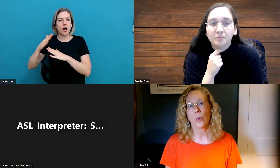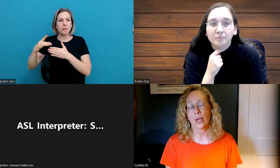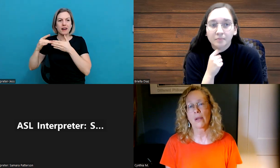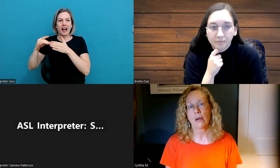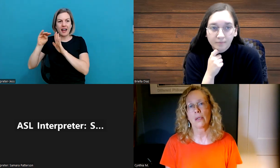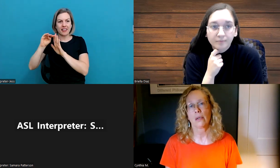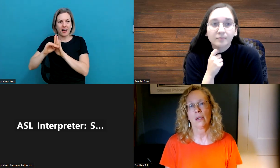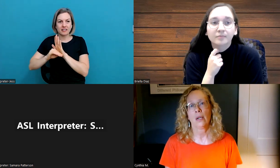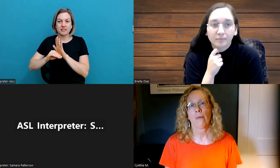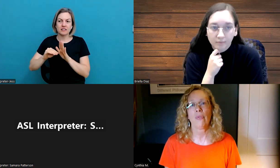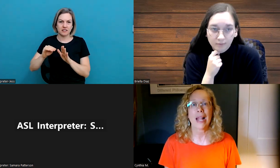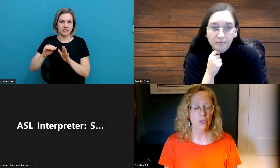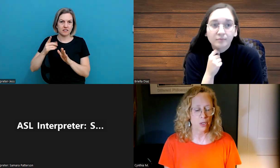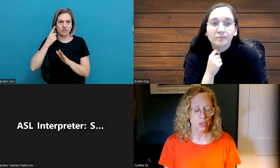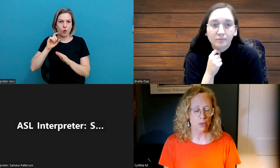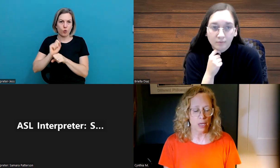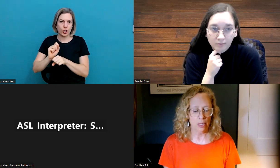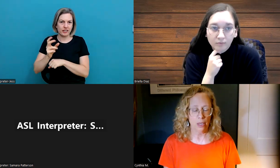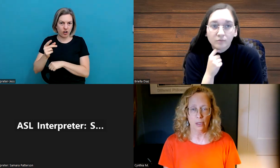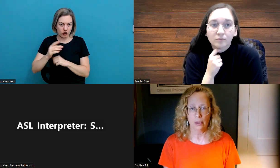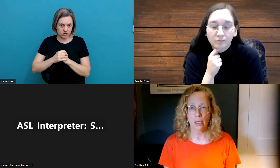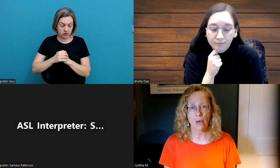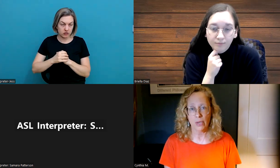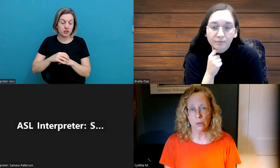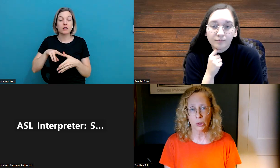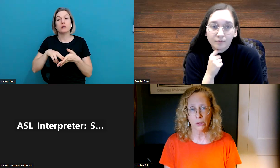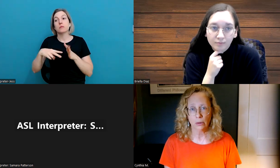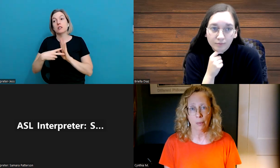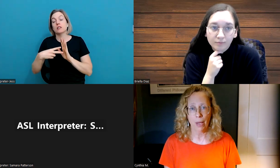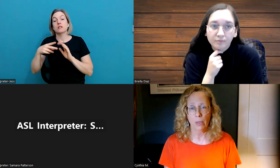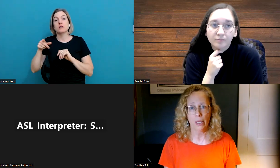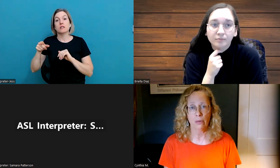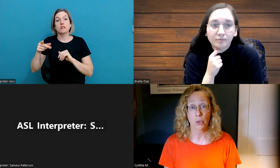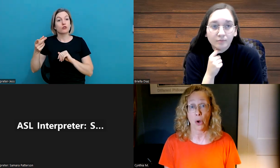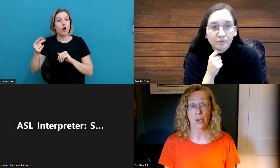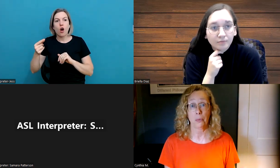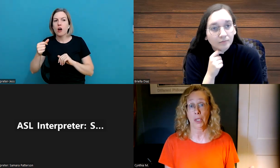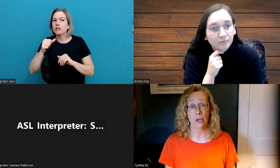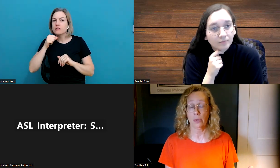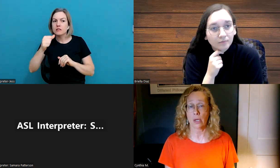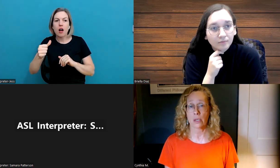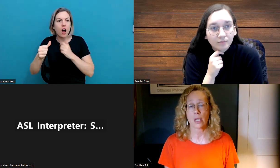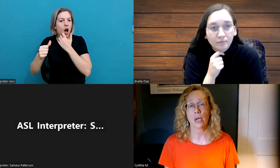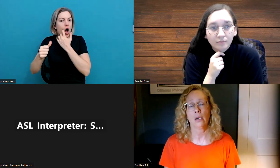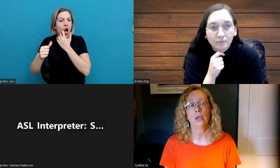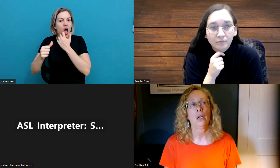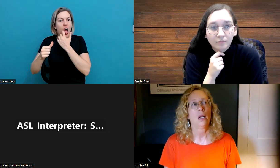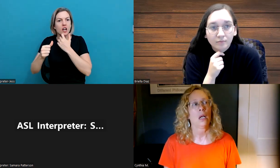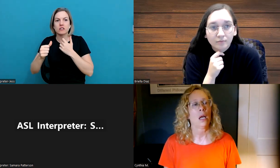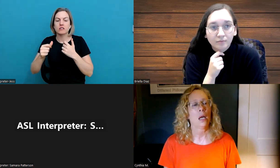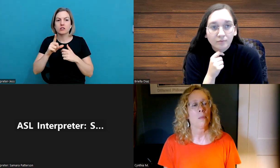with a working dog. And that's a dog that is not visible in public. You don't even really know the dog's